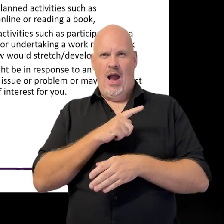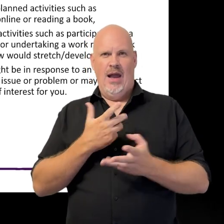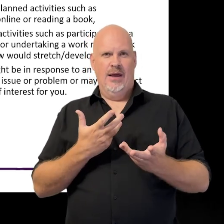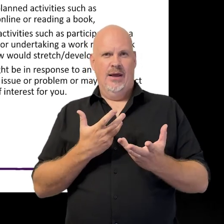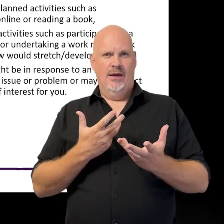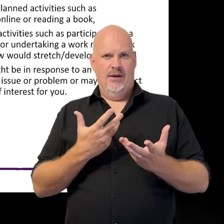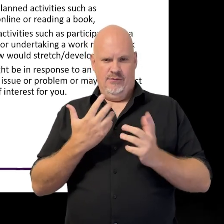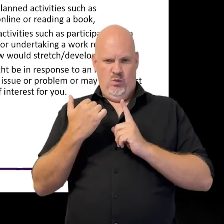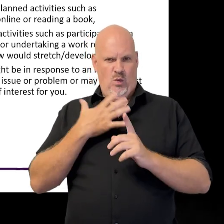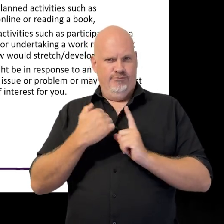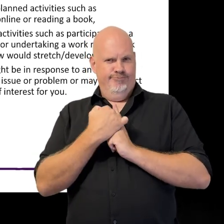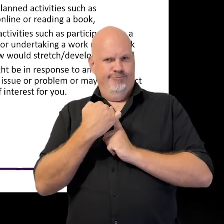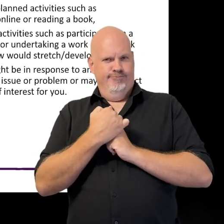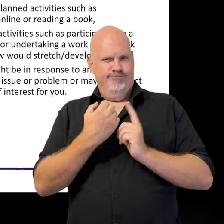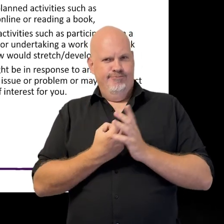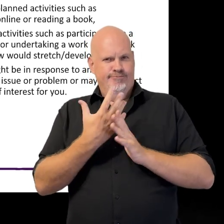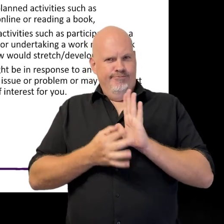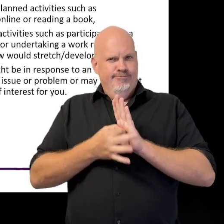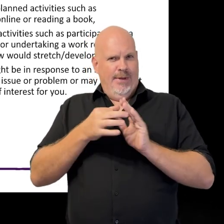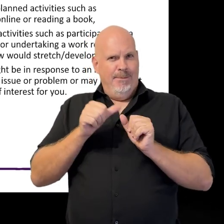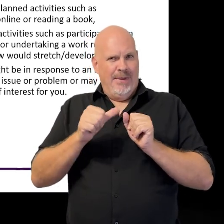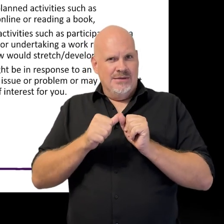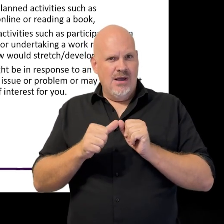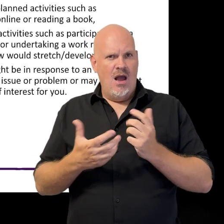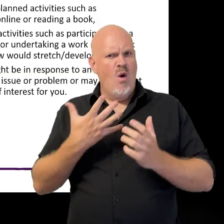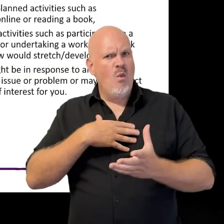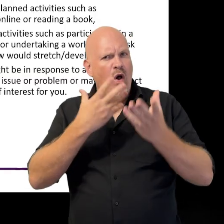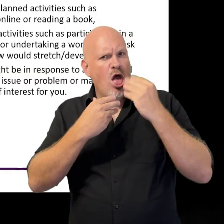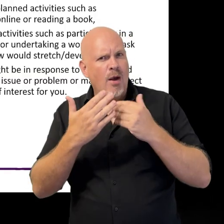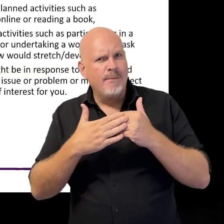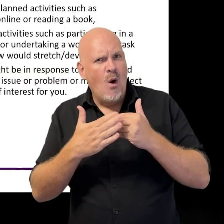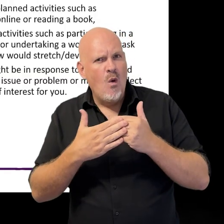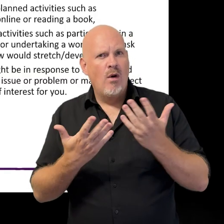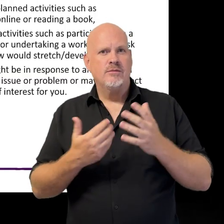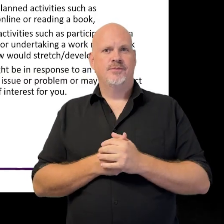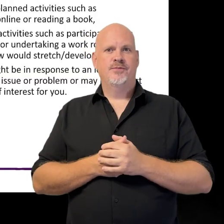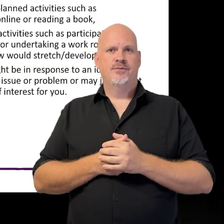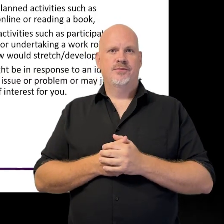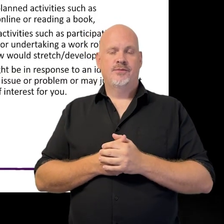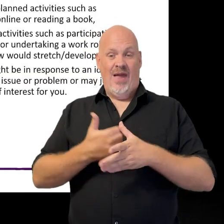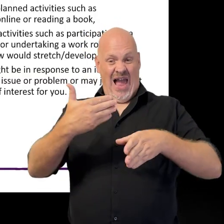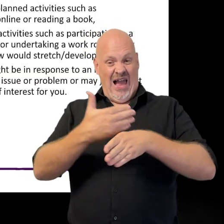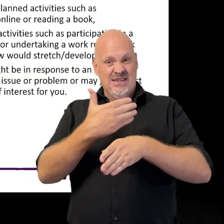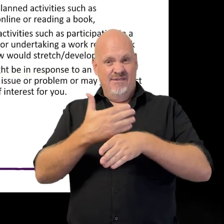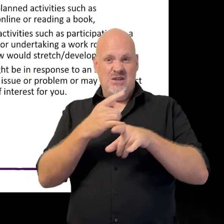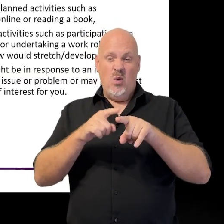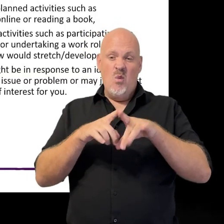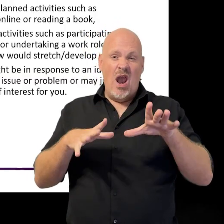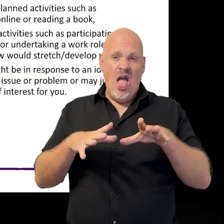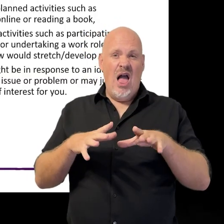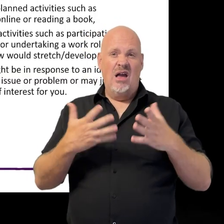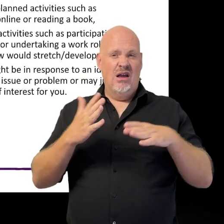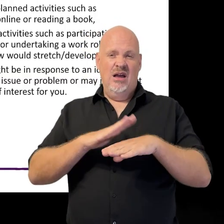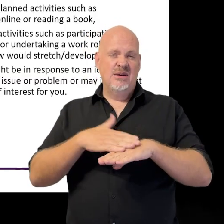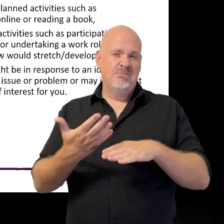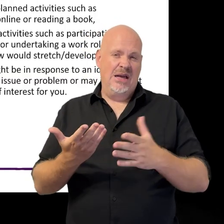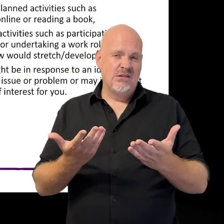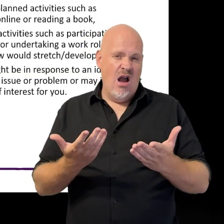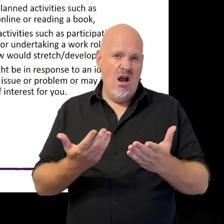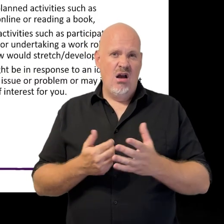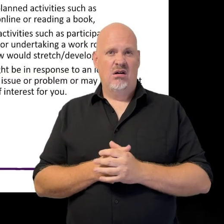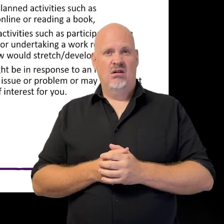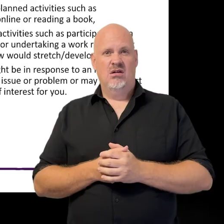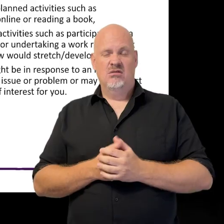more. The type of activity you choose doesn't really matter. What really matters is that you